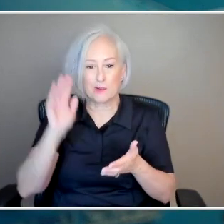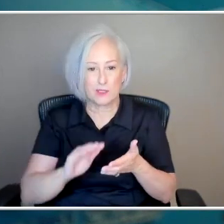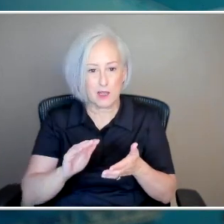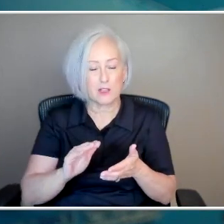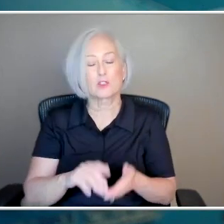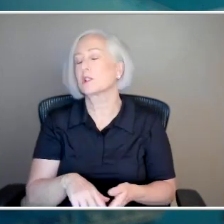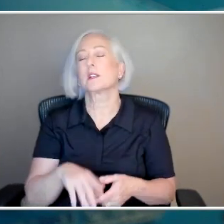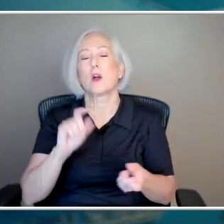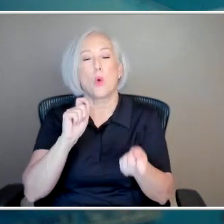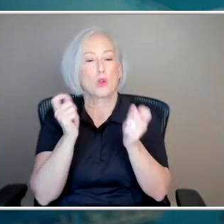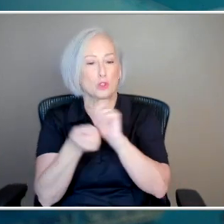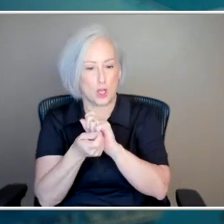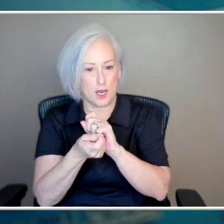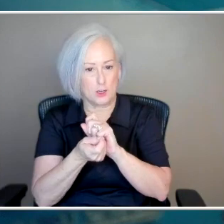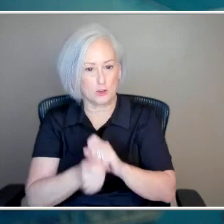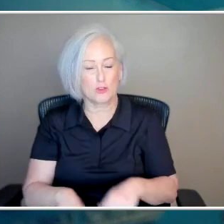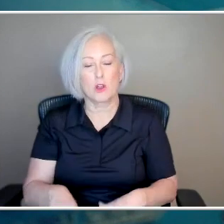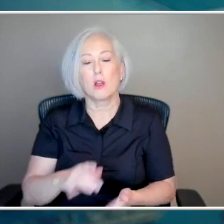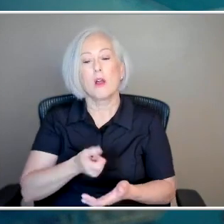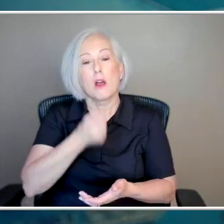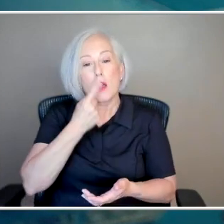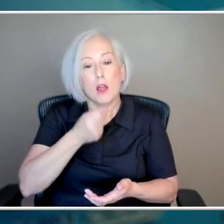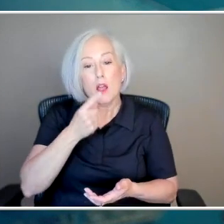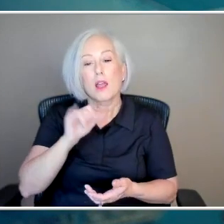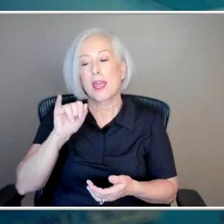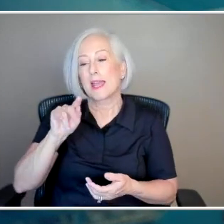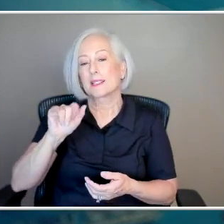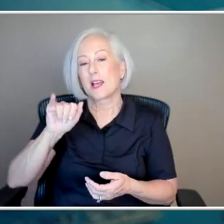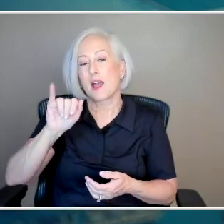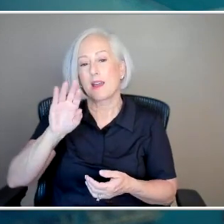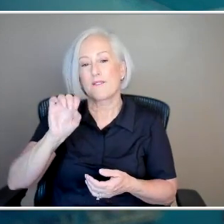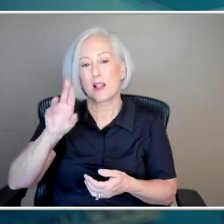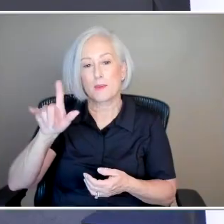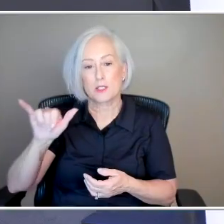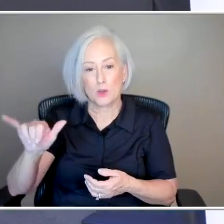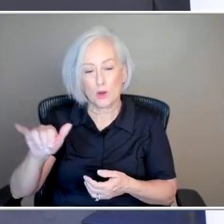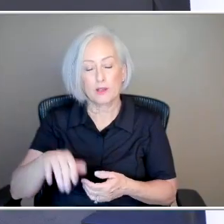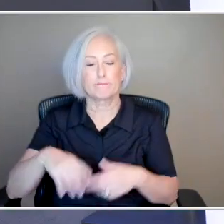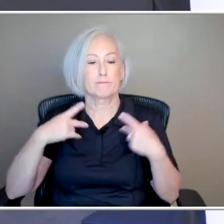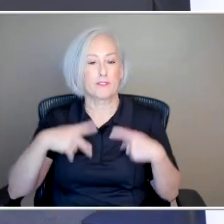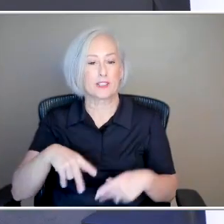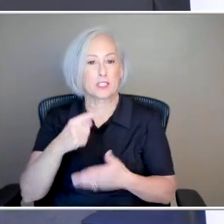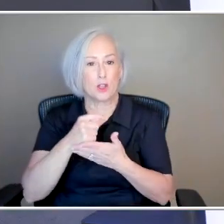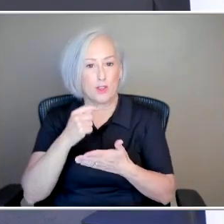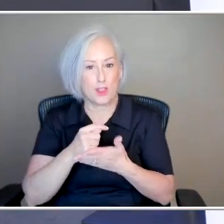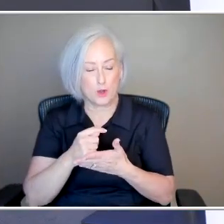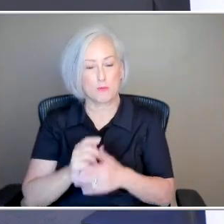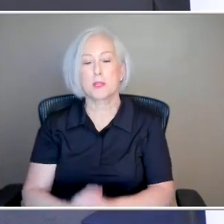And again, sometimes cortisone injections in the right setting can be very helpful. So Dr. Darsh, how did